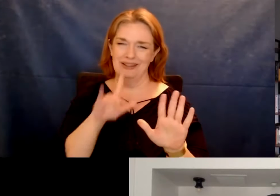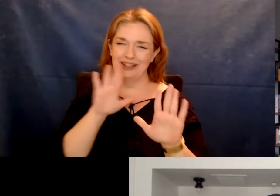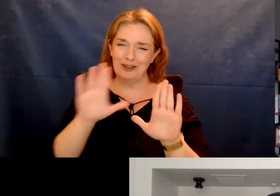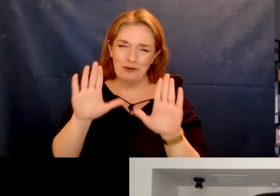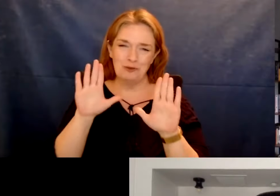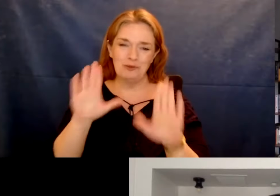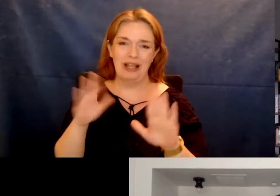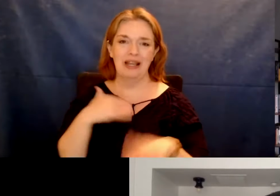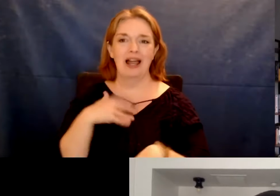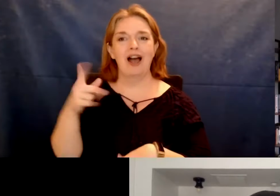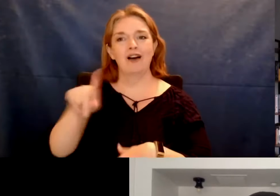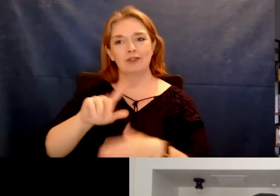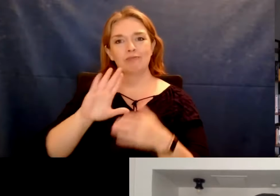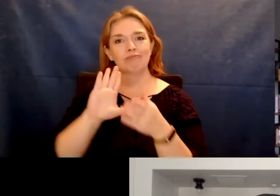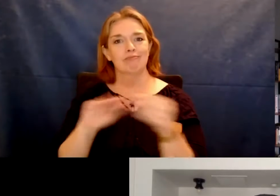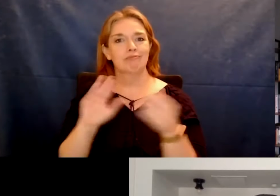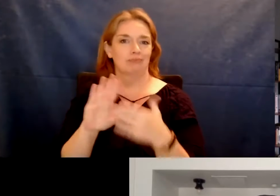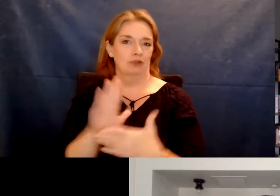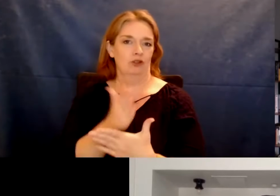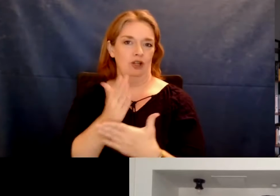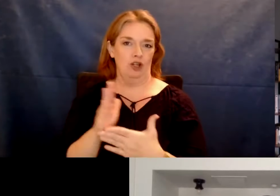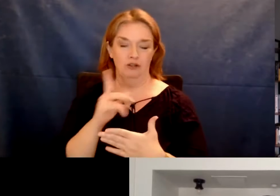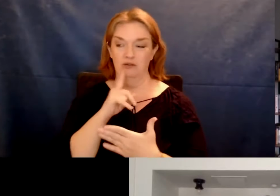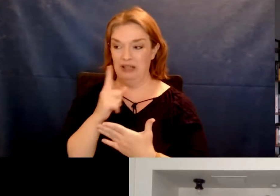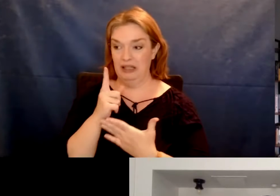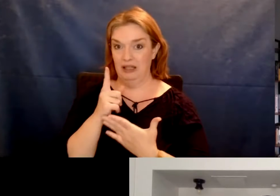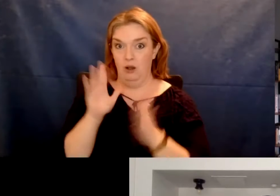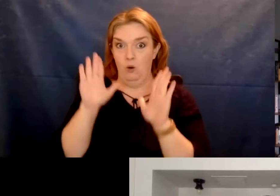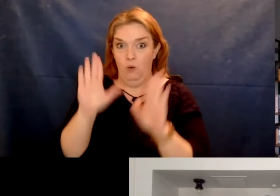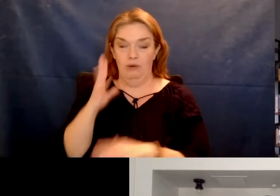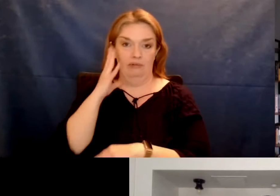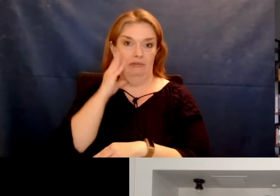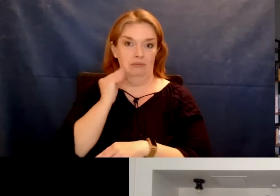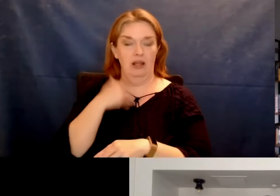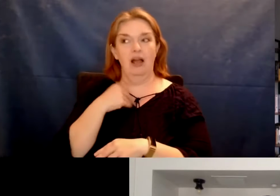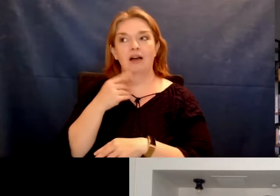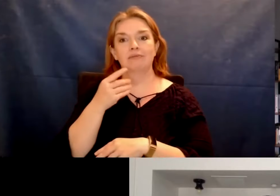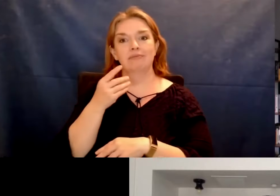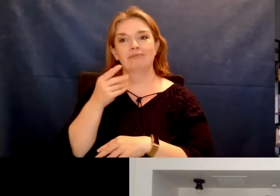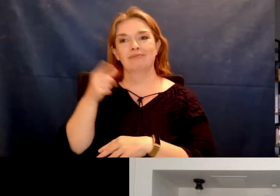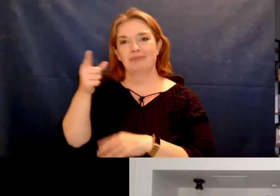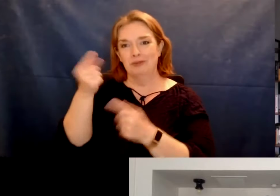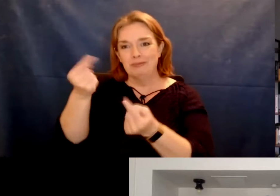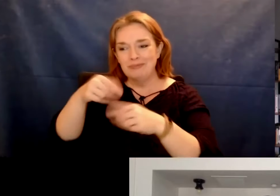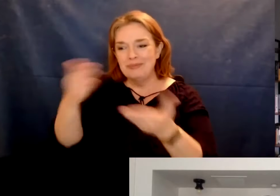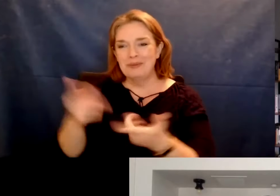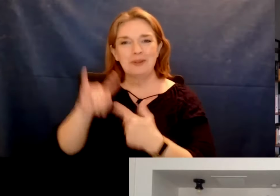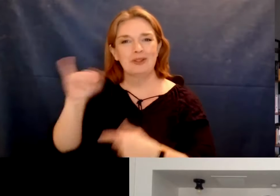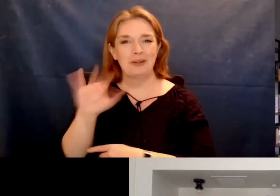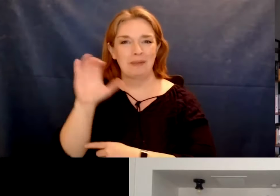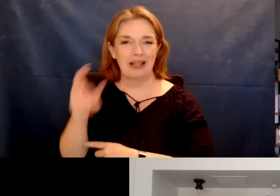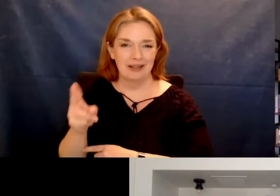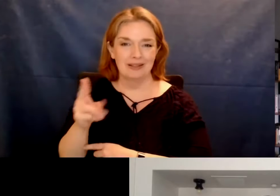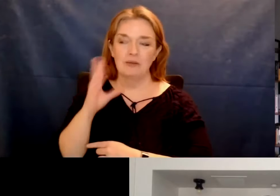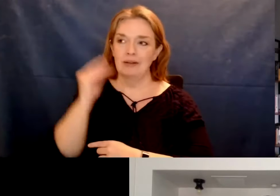you share this stuff with us. It really has been incredible to have you at the James Castle House and to be able to get to know you and your work a little bit